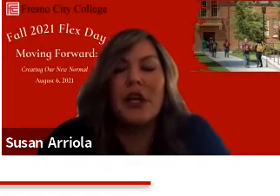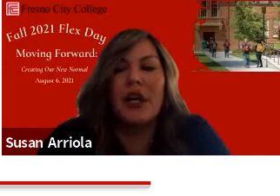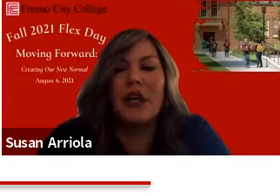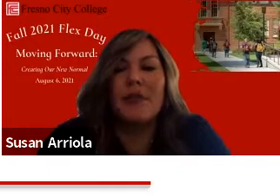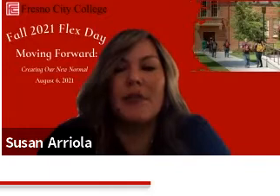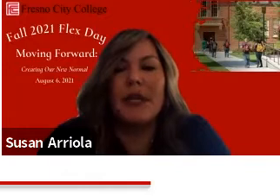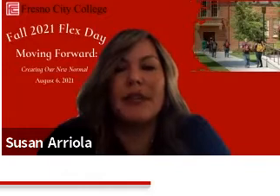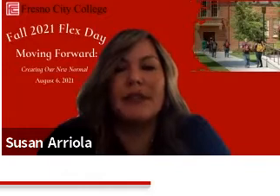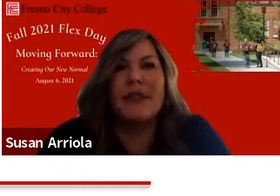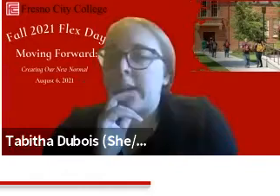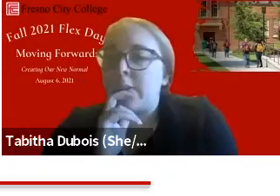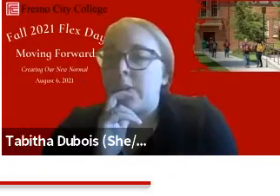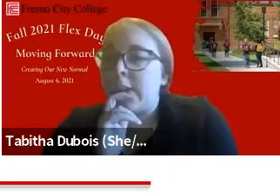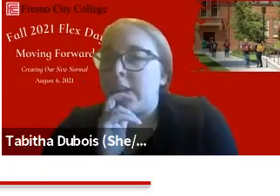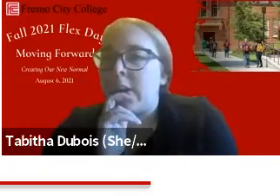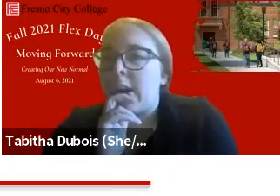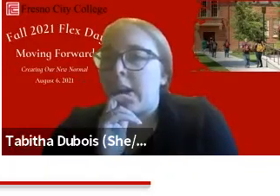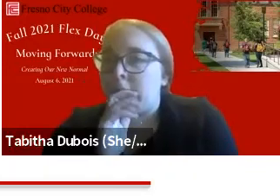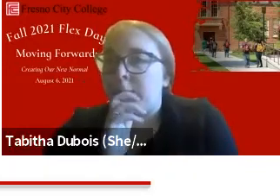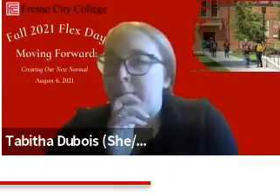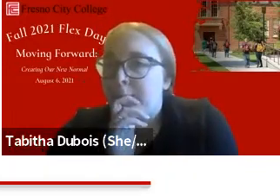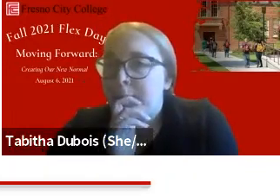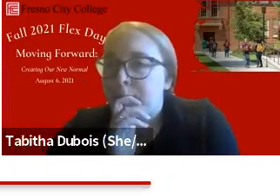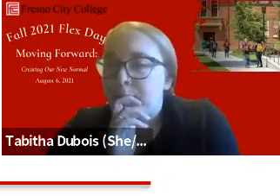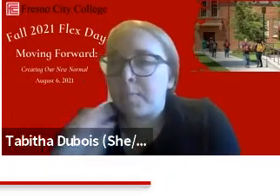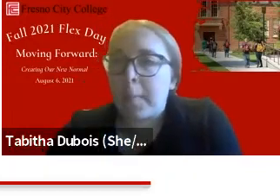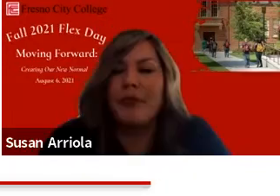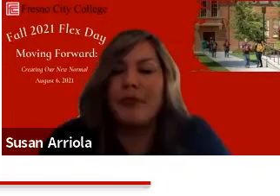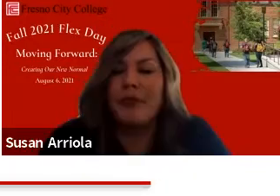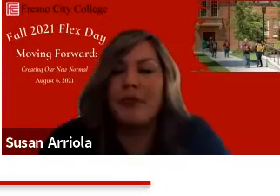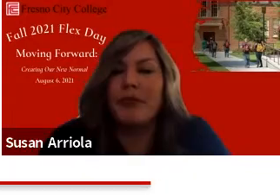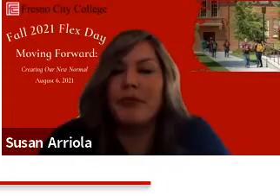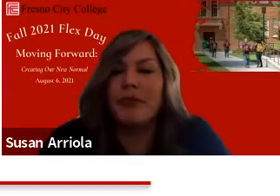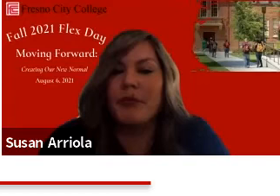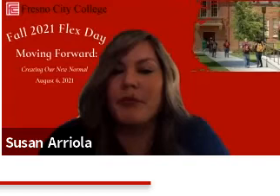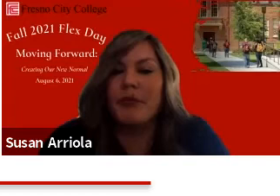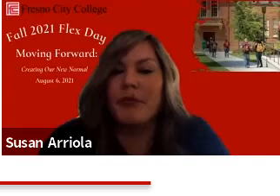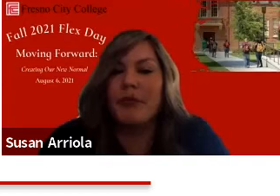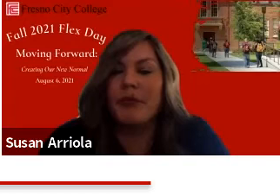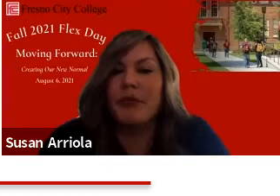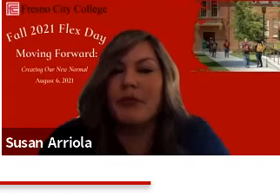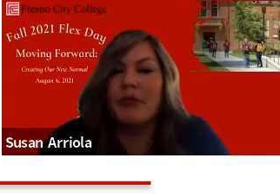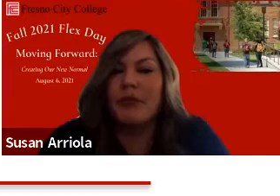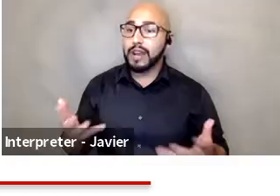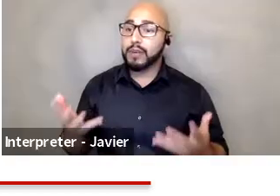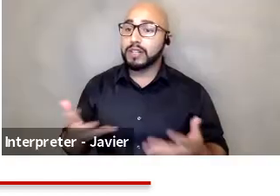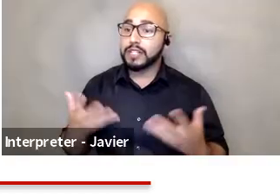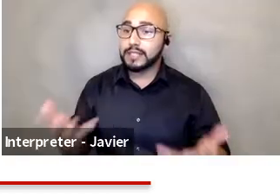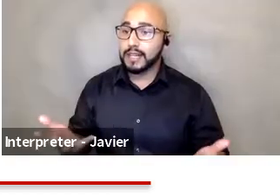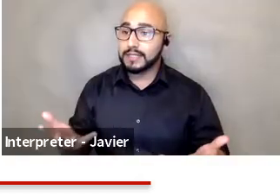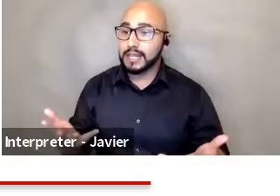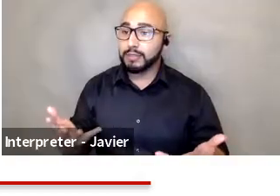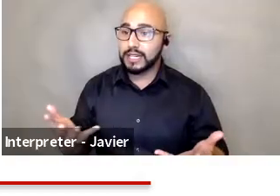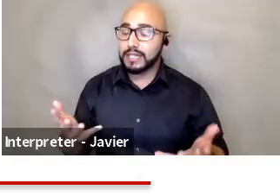information. Just one second, Susan. Yeah, Nancy's talking at the same time. Okay, Because I'm sorry. So the point of this class is so everyone